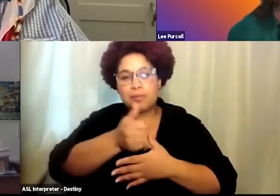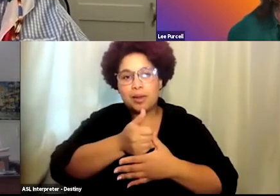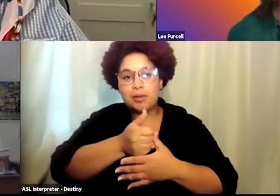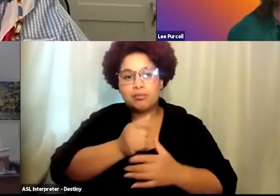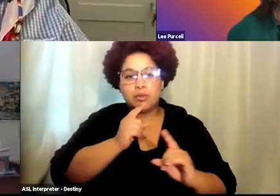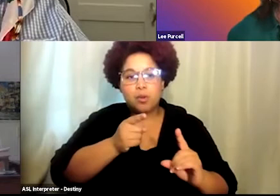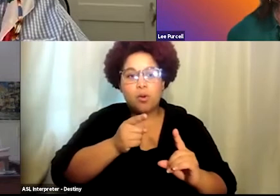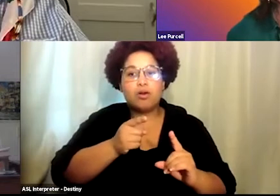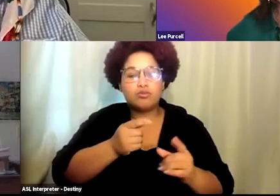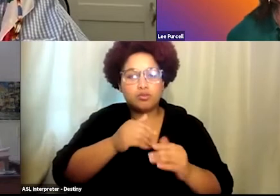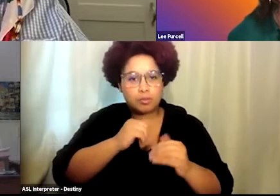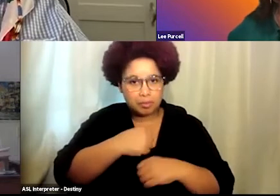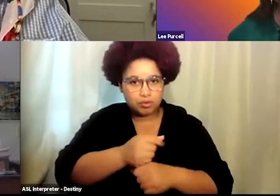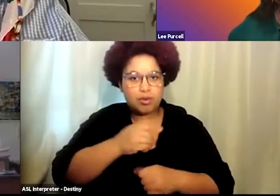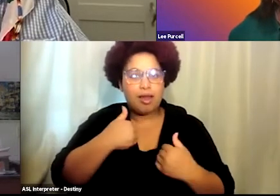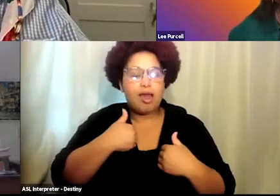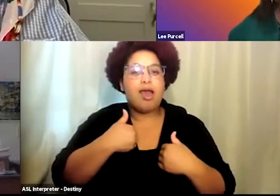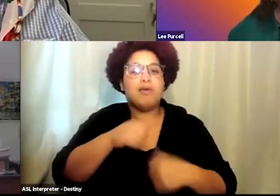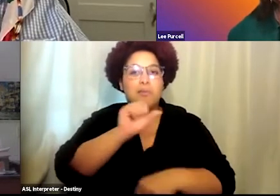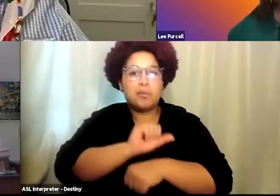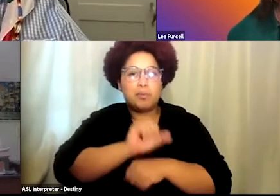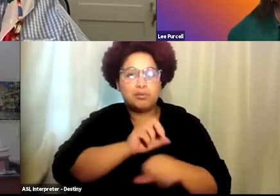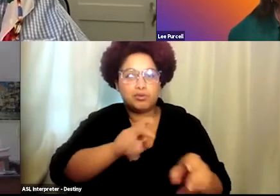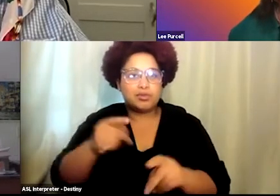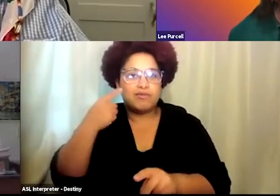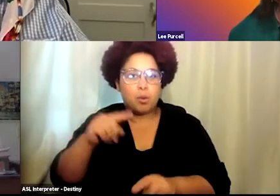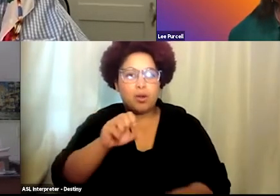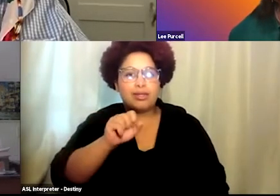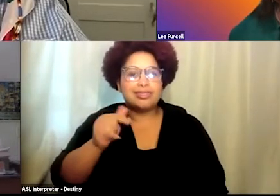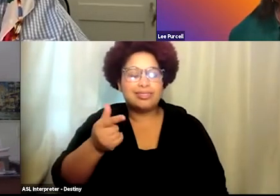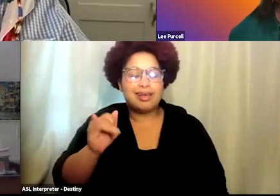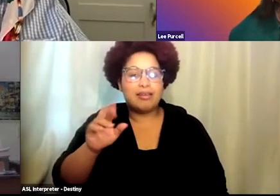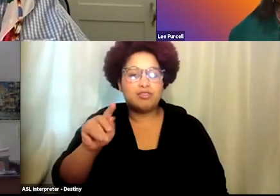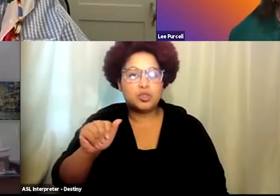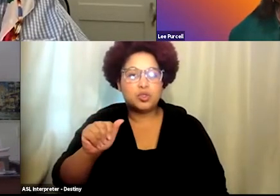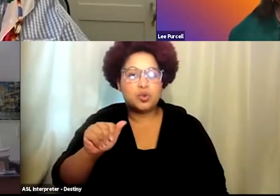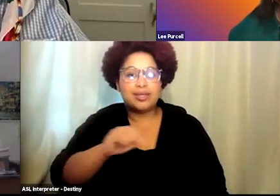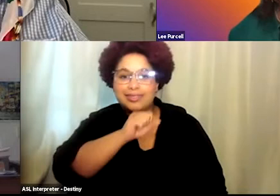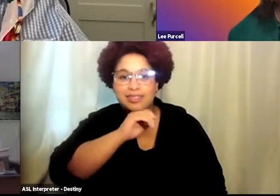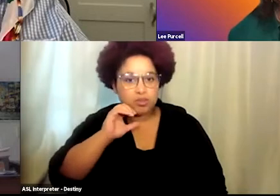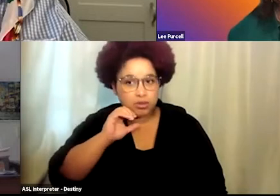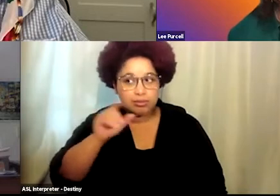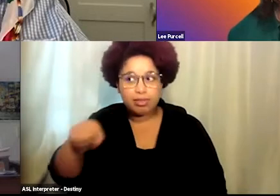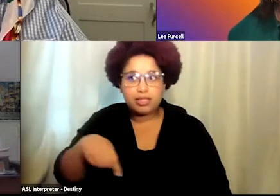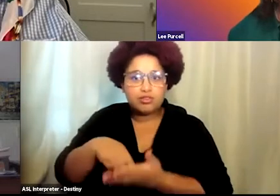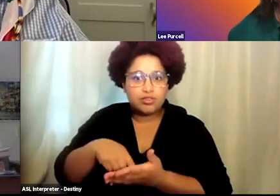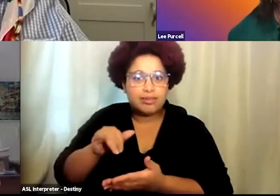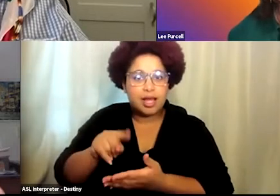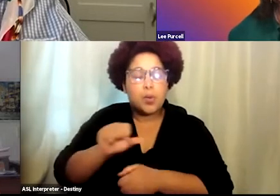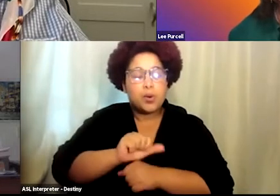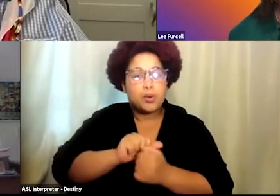the employment opportunities for SAG-AFTRA seniors that they so deserve. And we work with locals on